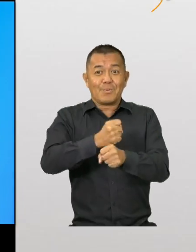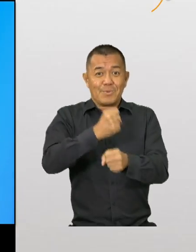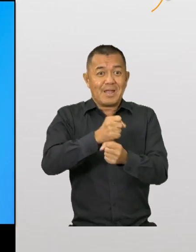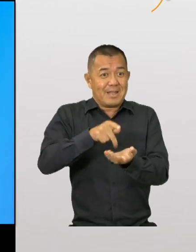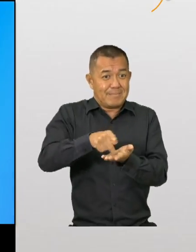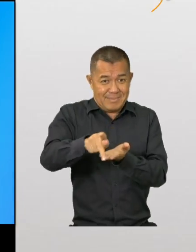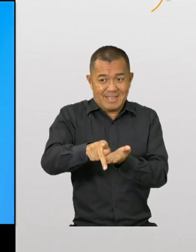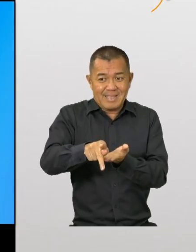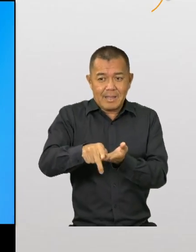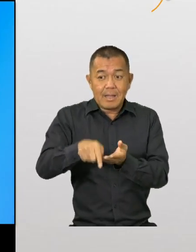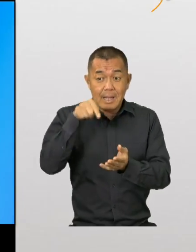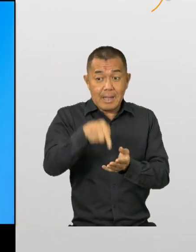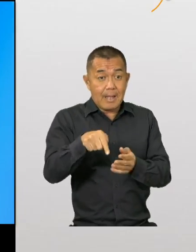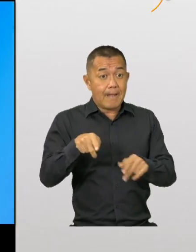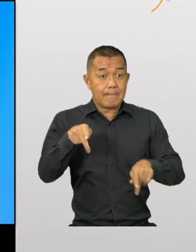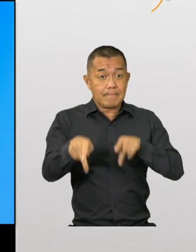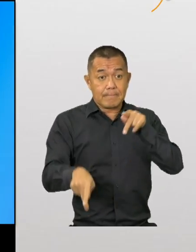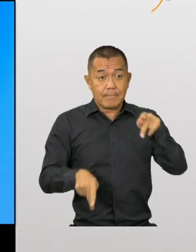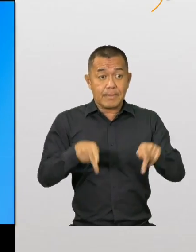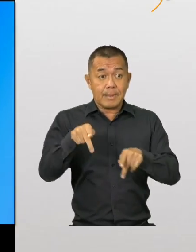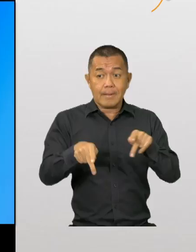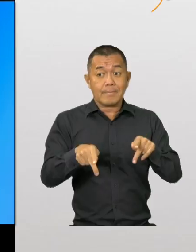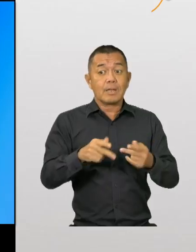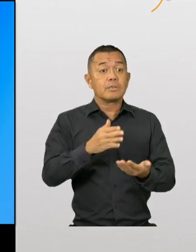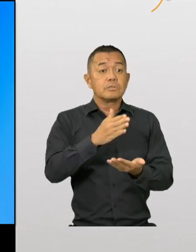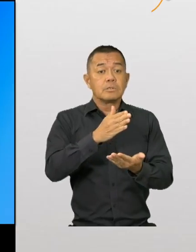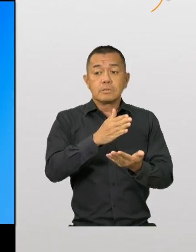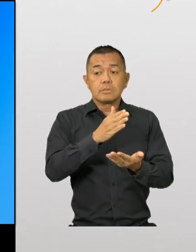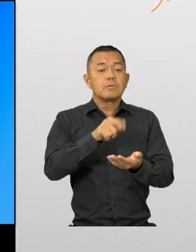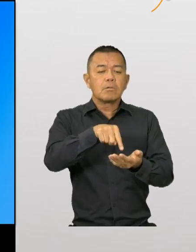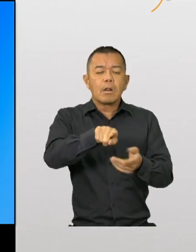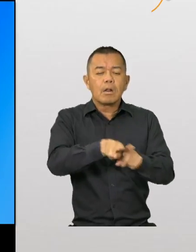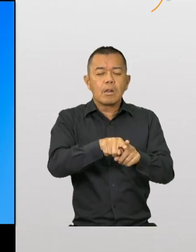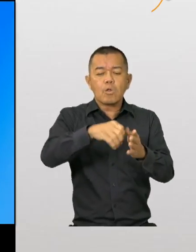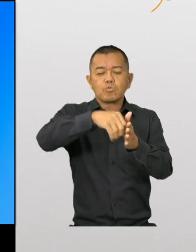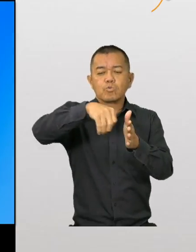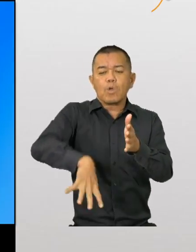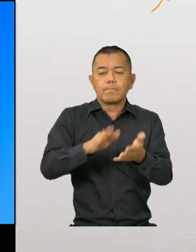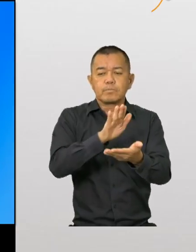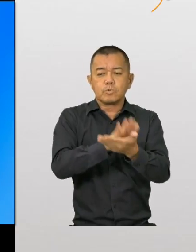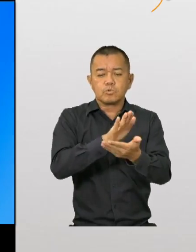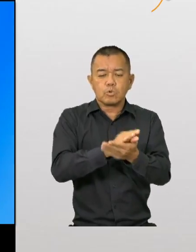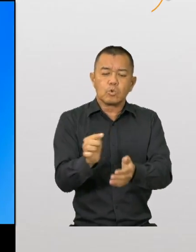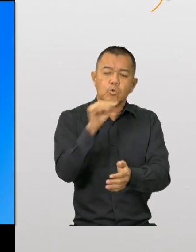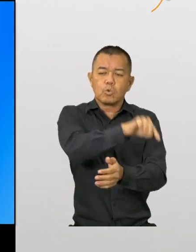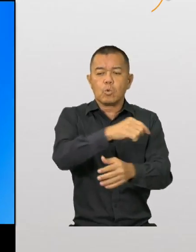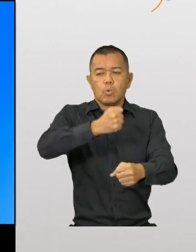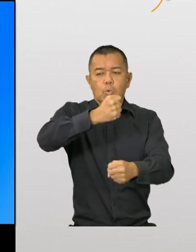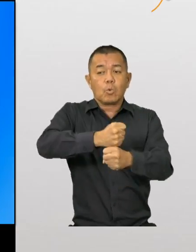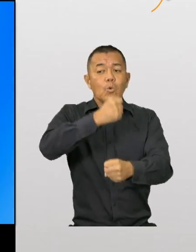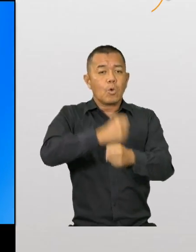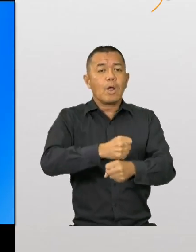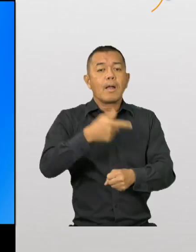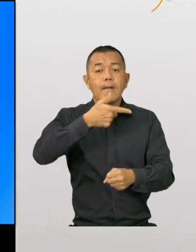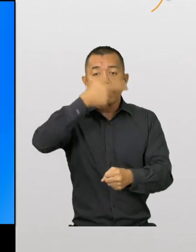people stopped dropping out of school because they needed to work. They could afford school, they could get the education, they could